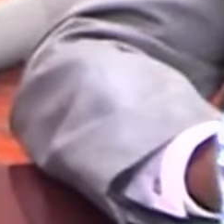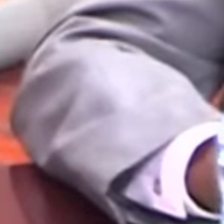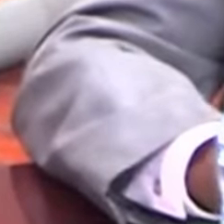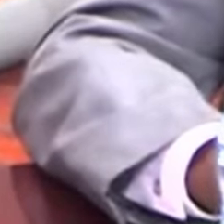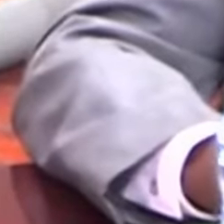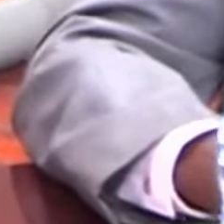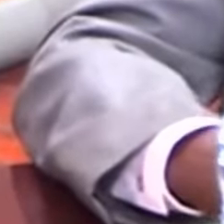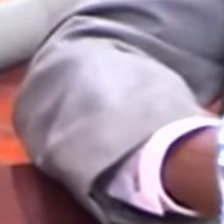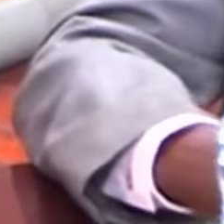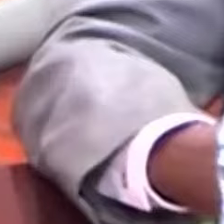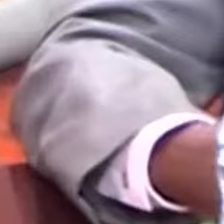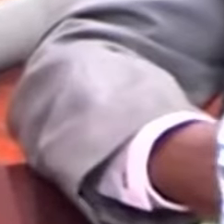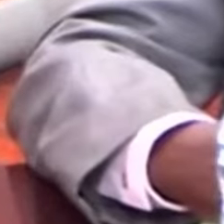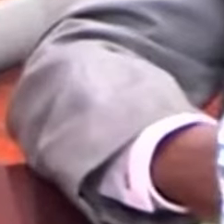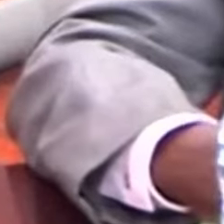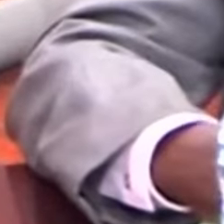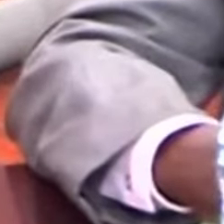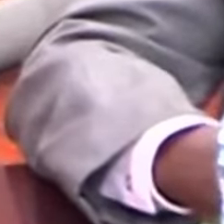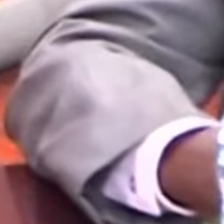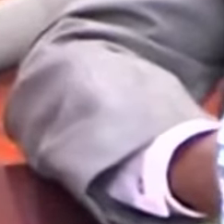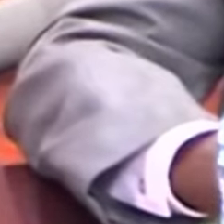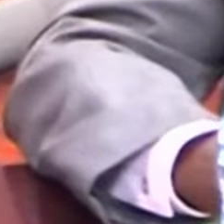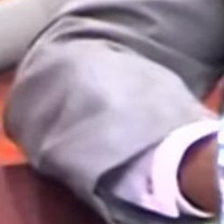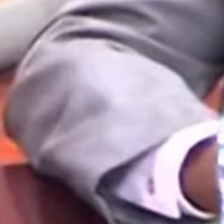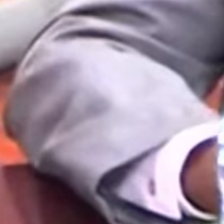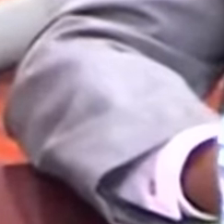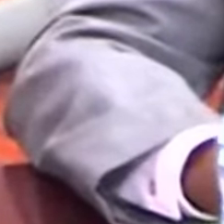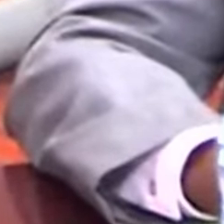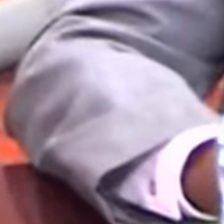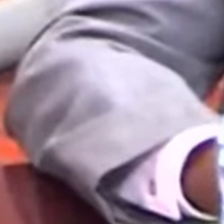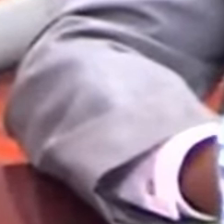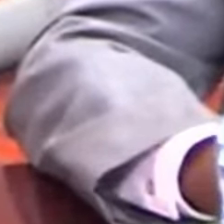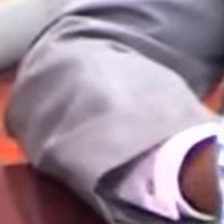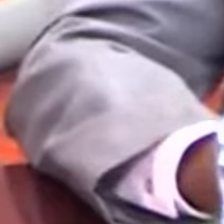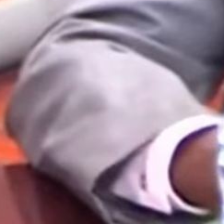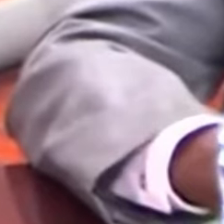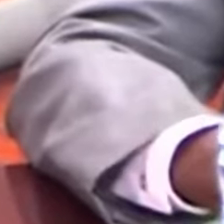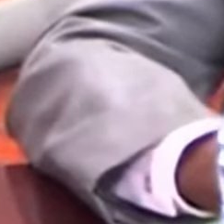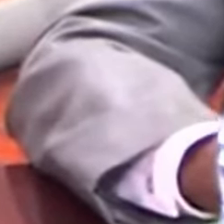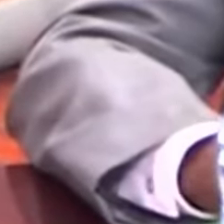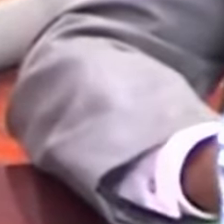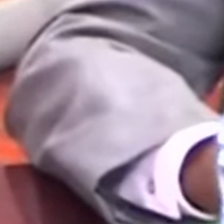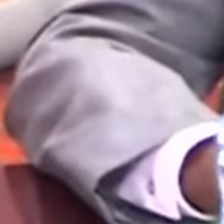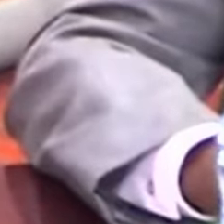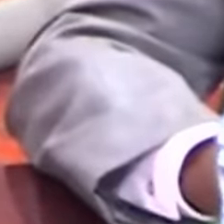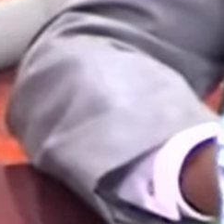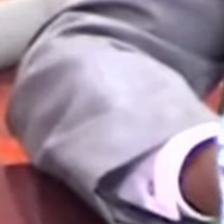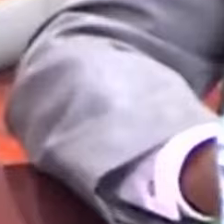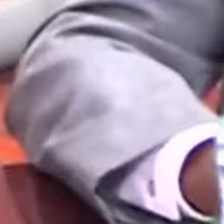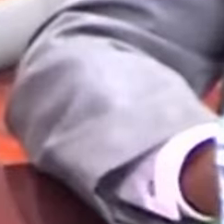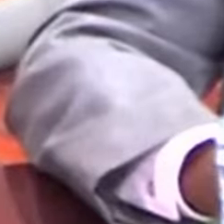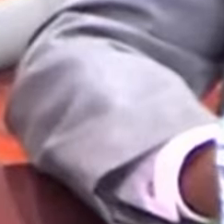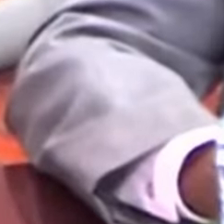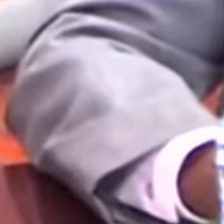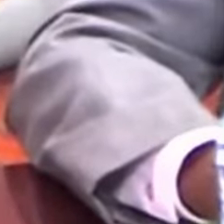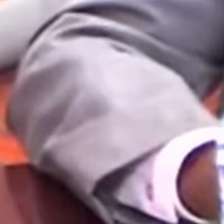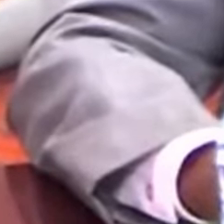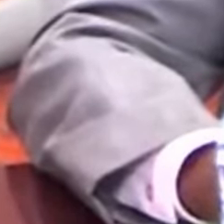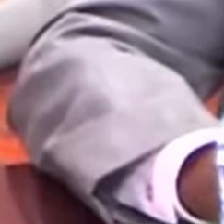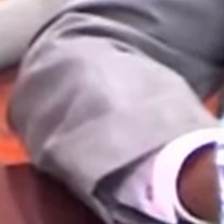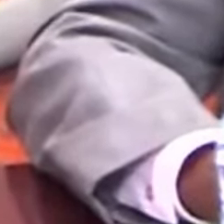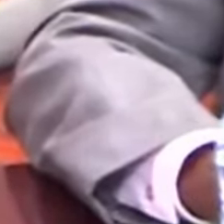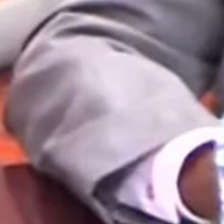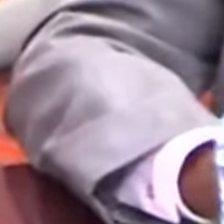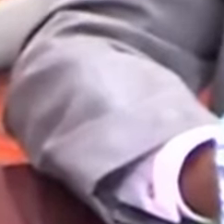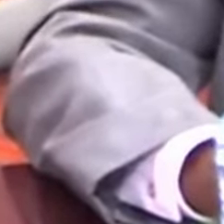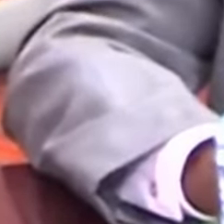practicing license renewal through payment deductions and flexible payment modes, and the